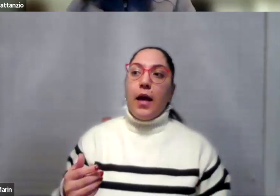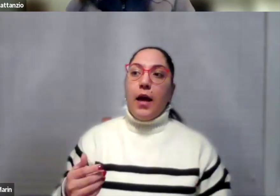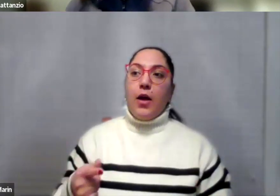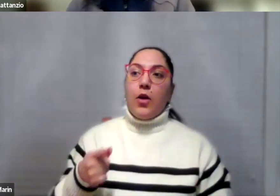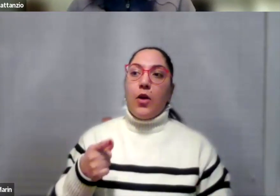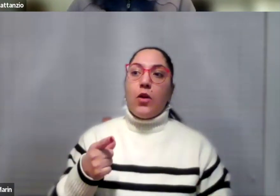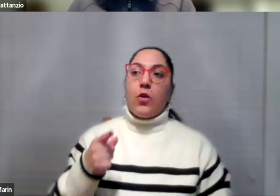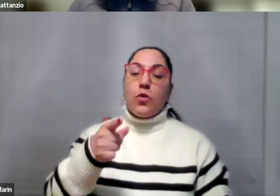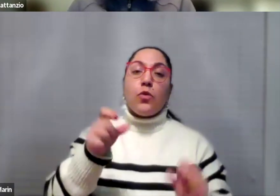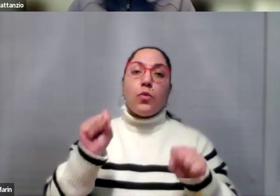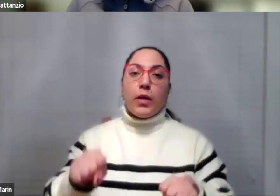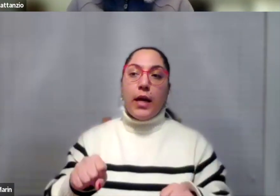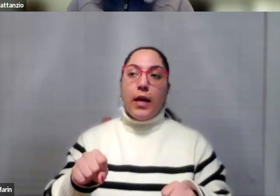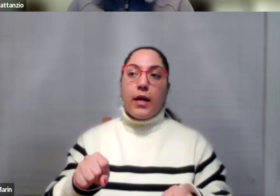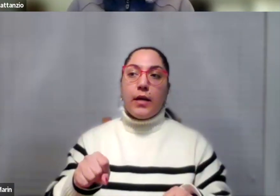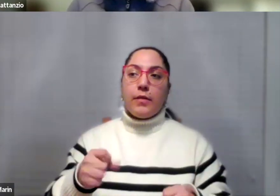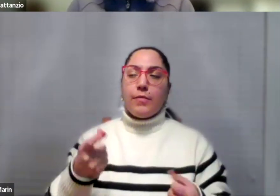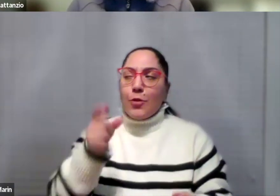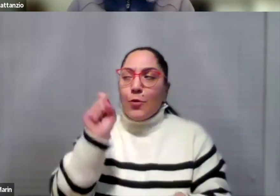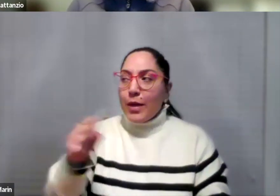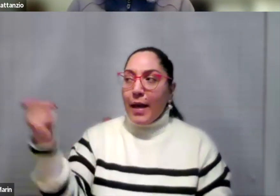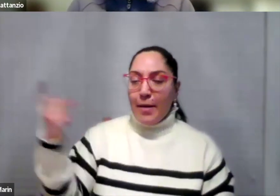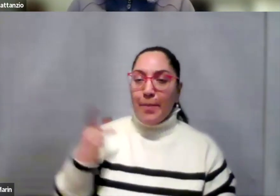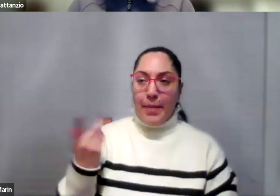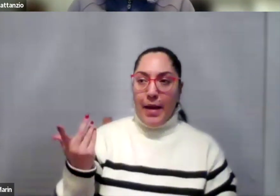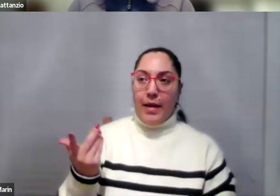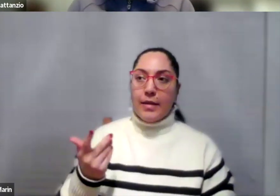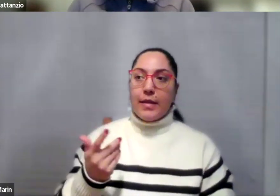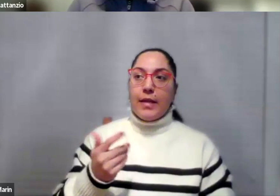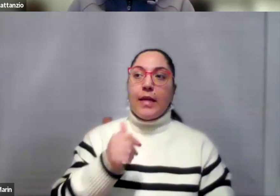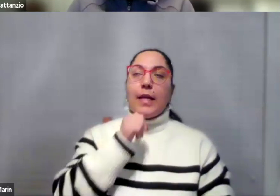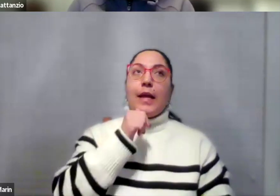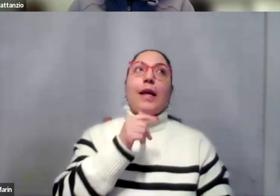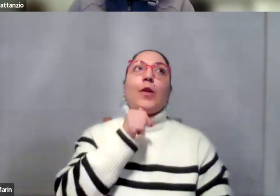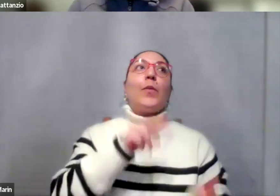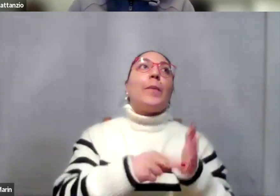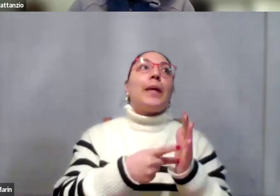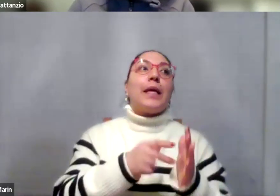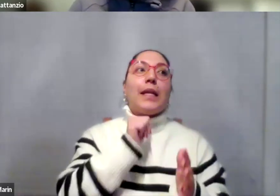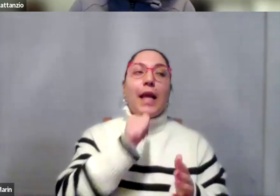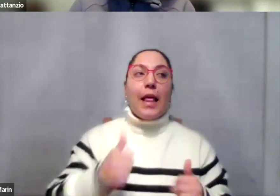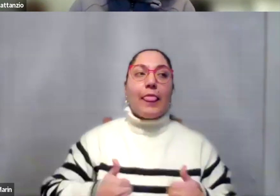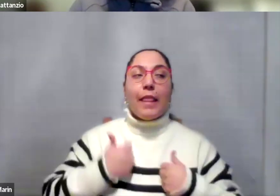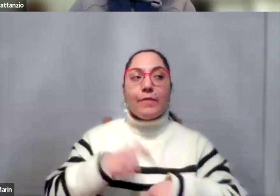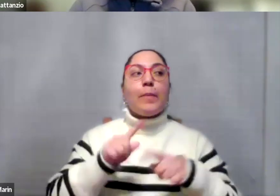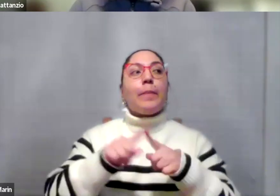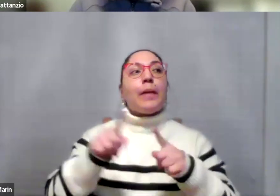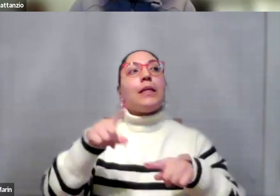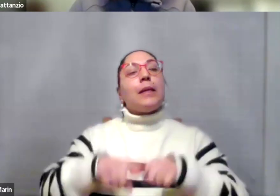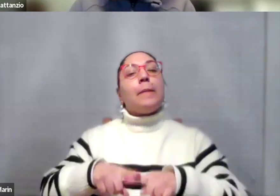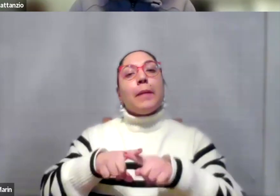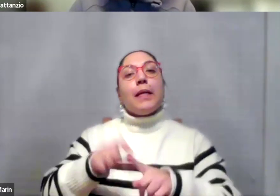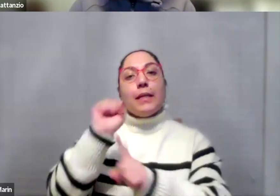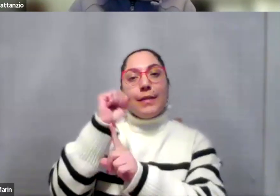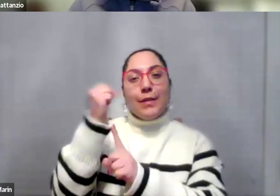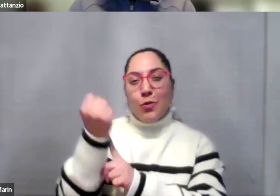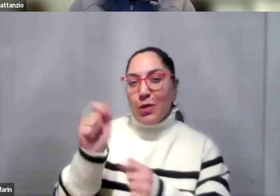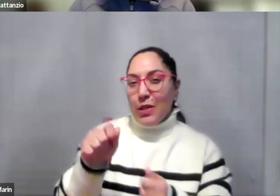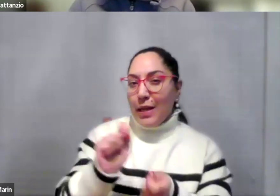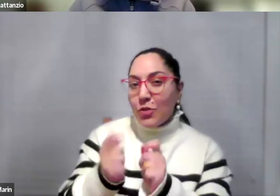you can go back. I mean, people do come back. It's not that we say it's not a lifetime. I think sometimes the situation changes, the crisis